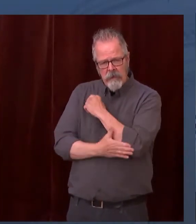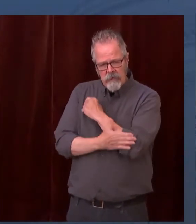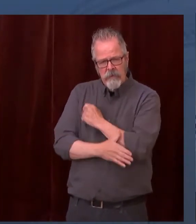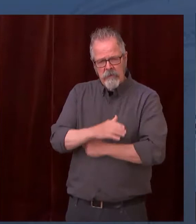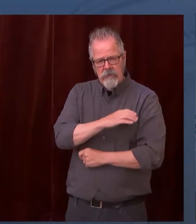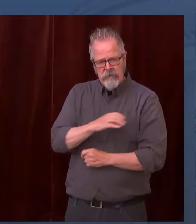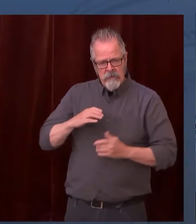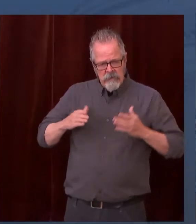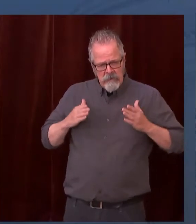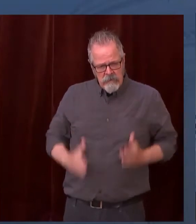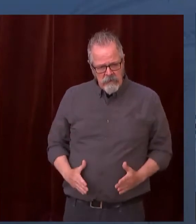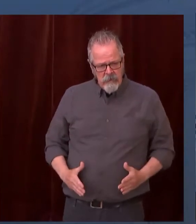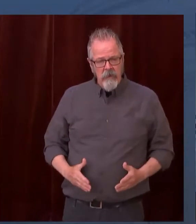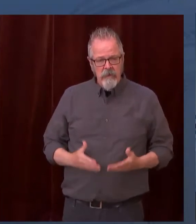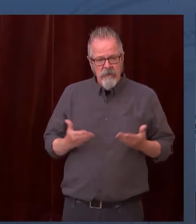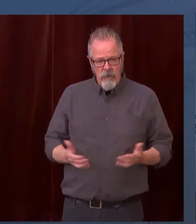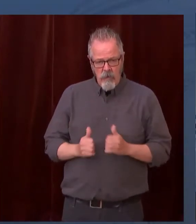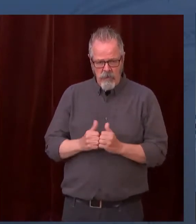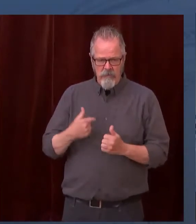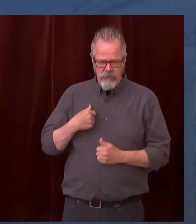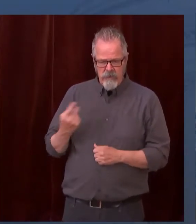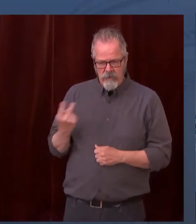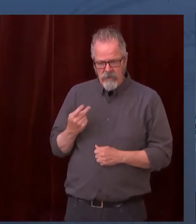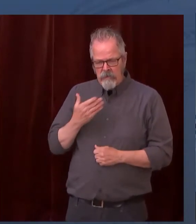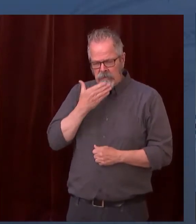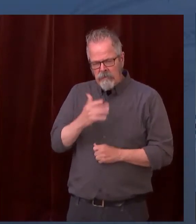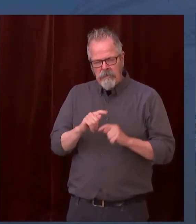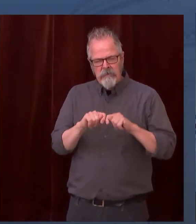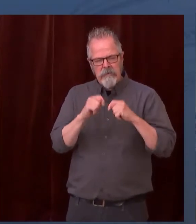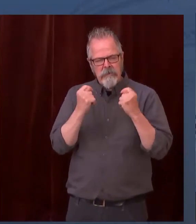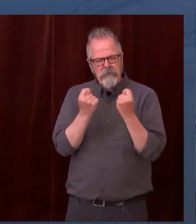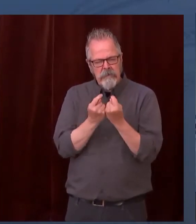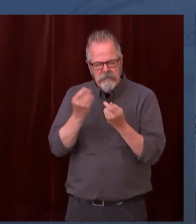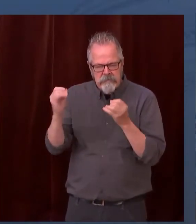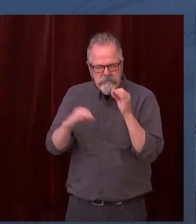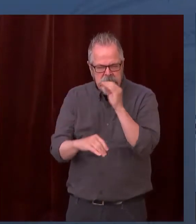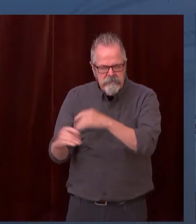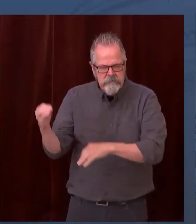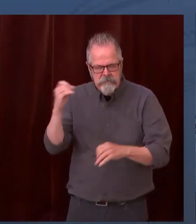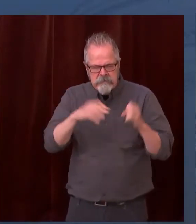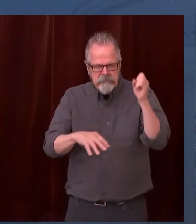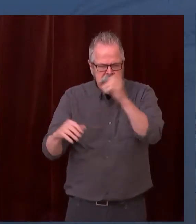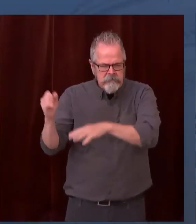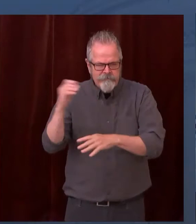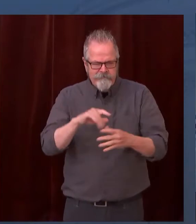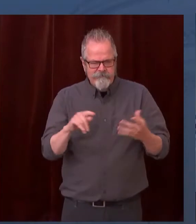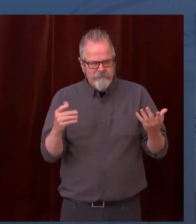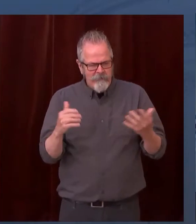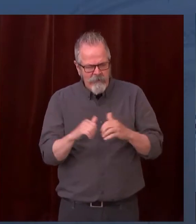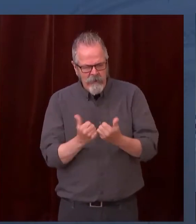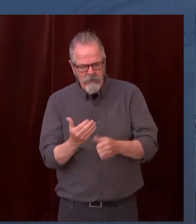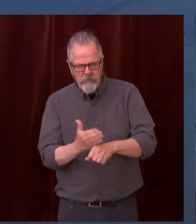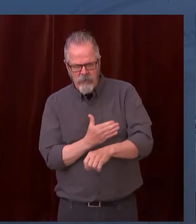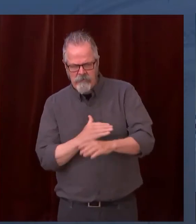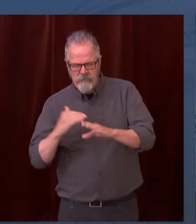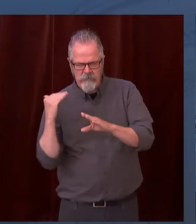team diligently in this effort to help our local businesses open up, and I'm just very grateful.